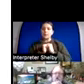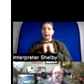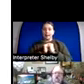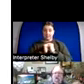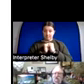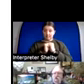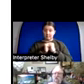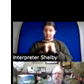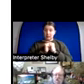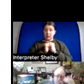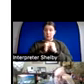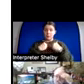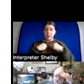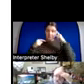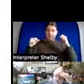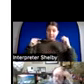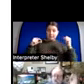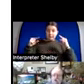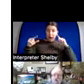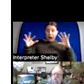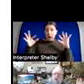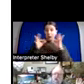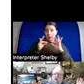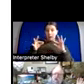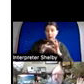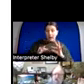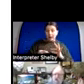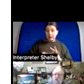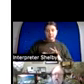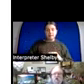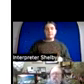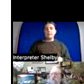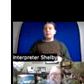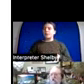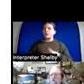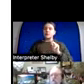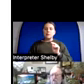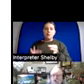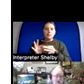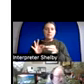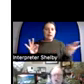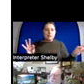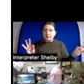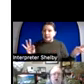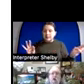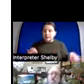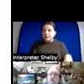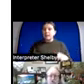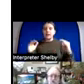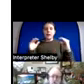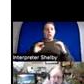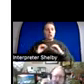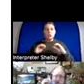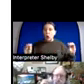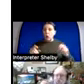that are all connected to each other there are no sentences there are no taxonomies there are no words